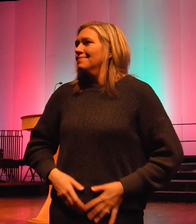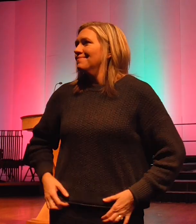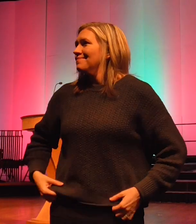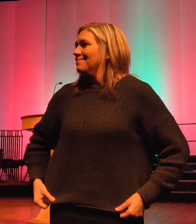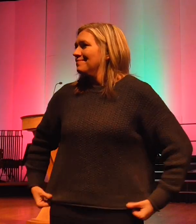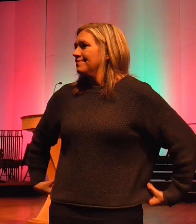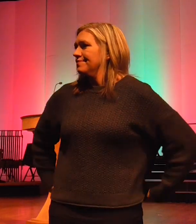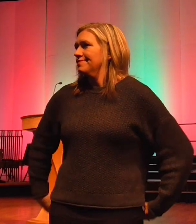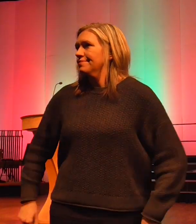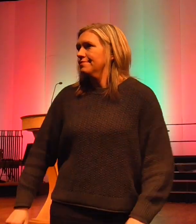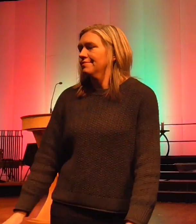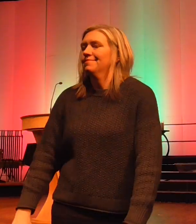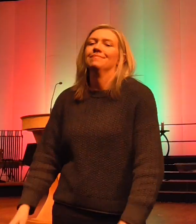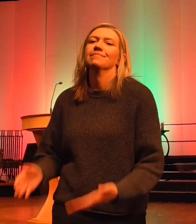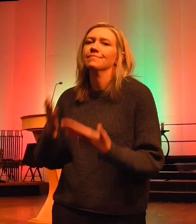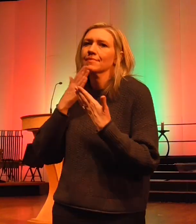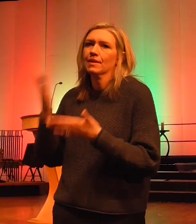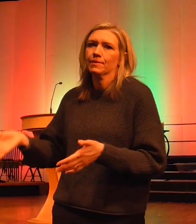Thank you.